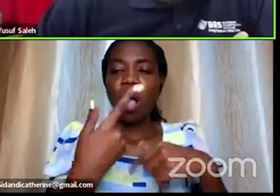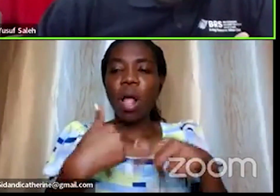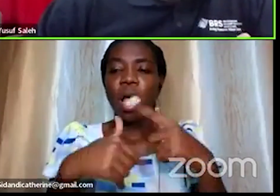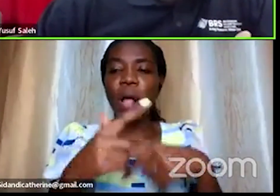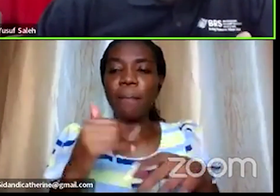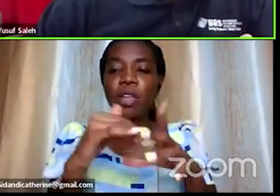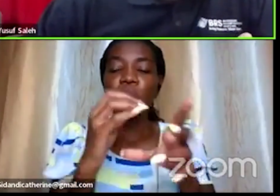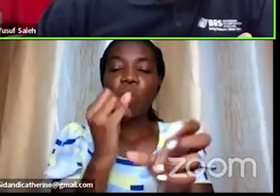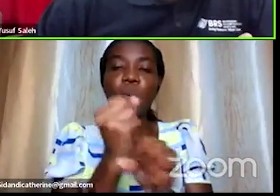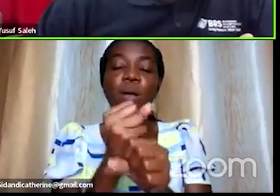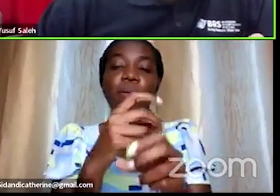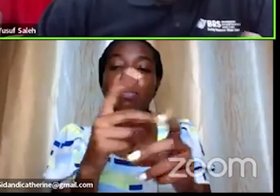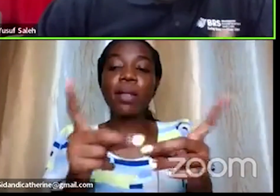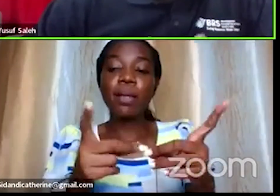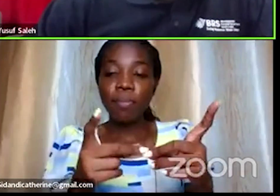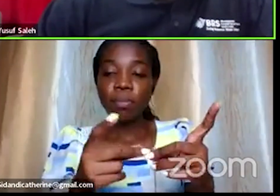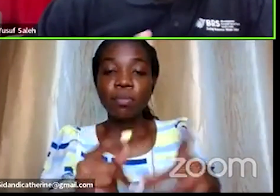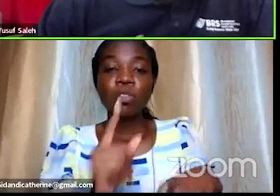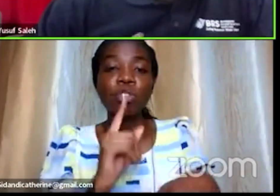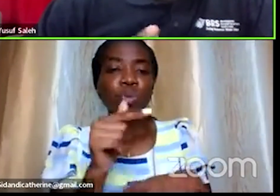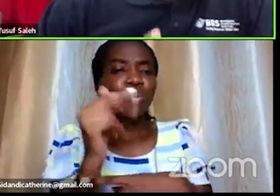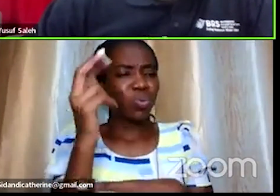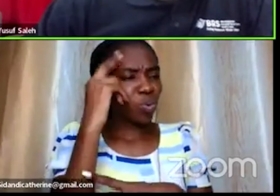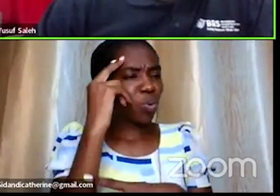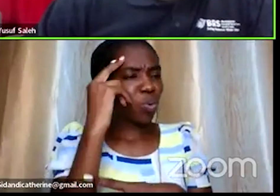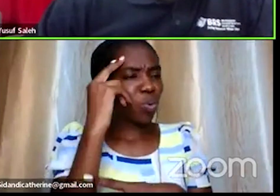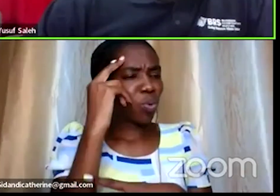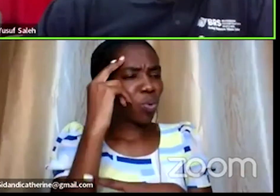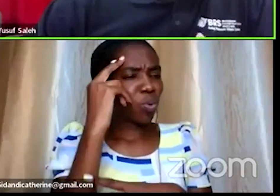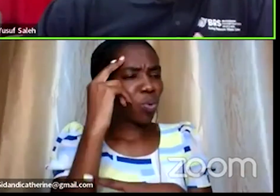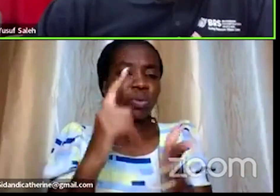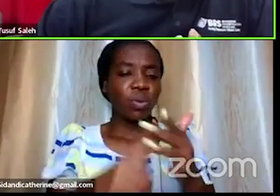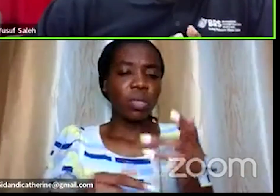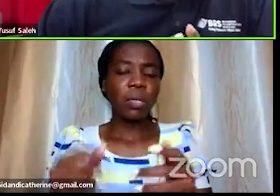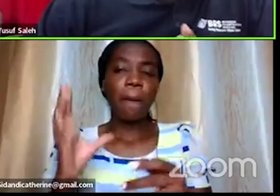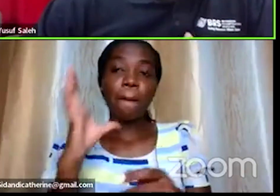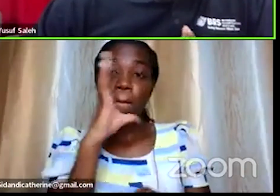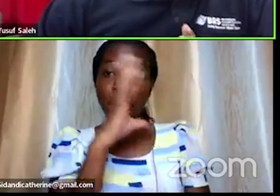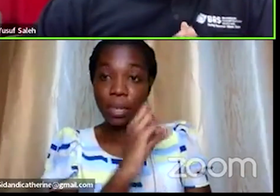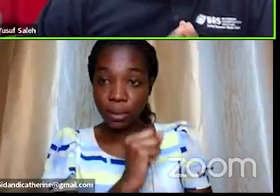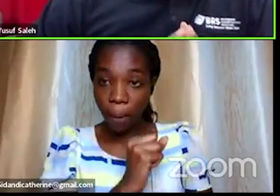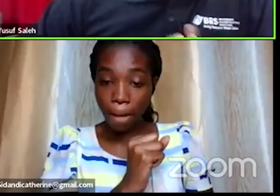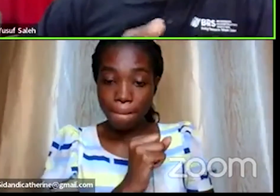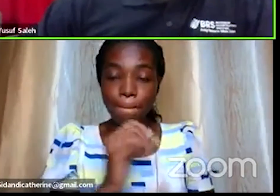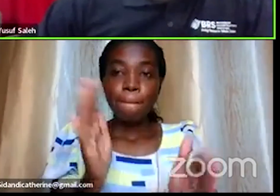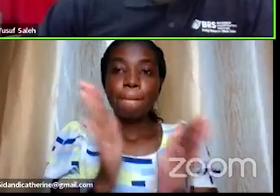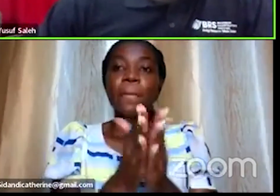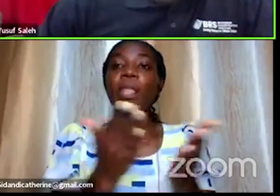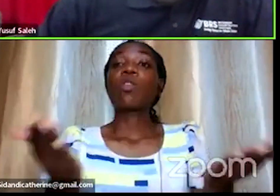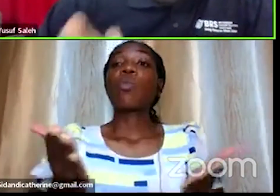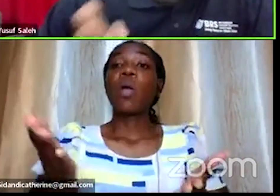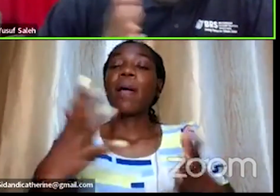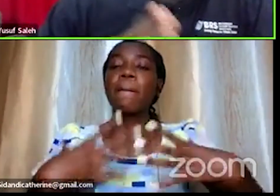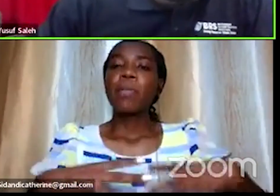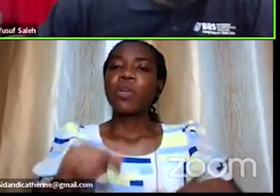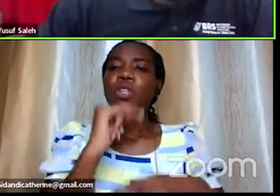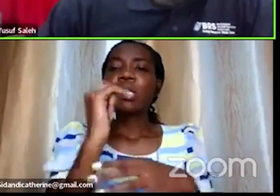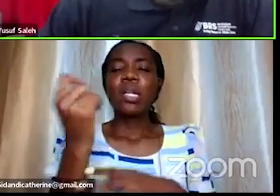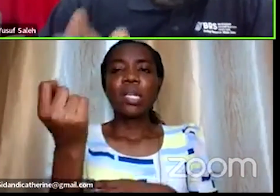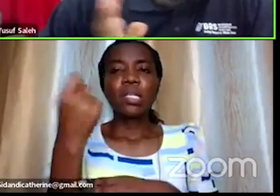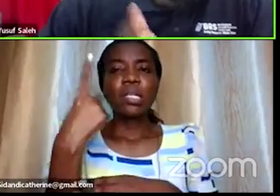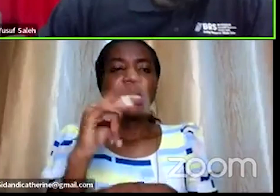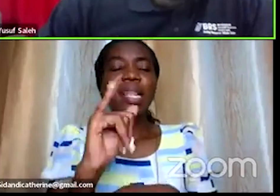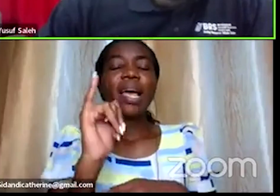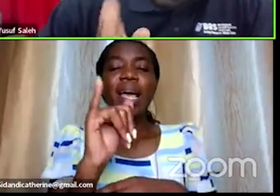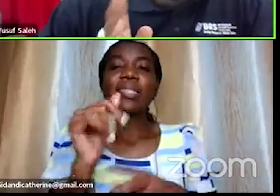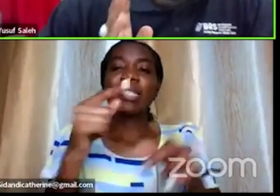workspace. You realize that that is what is lacking. Where people don't understand that it's a journey.